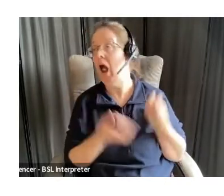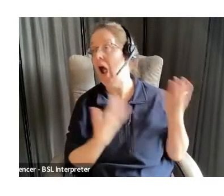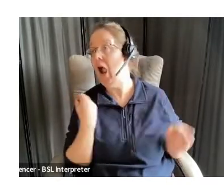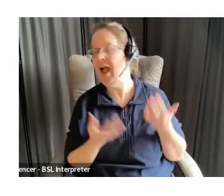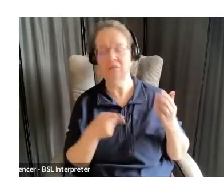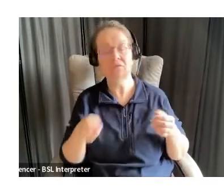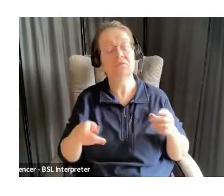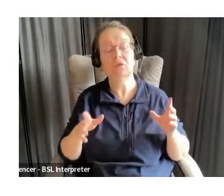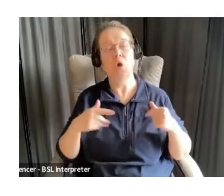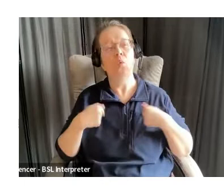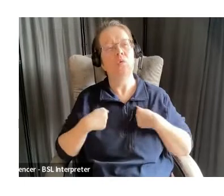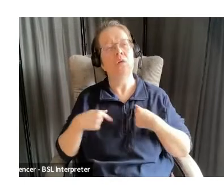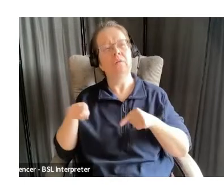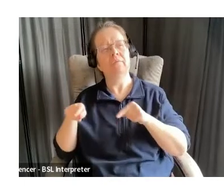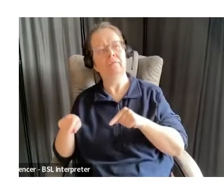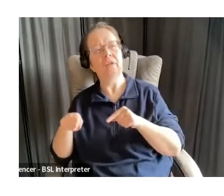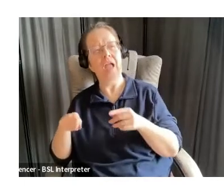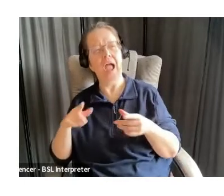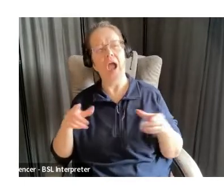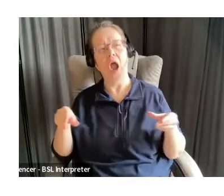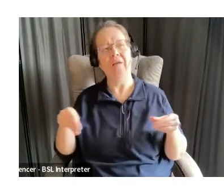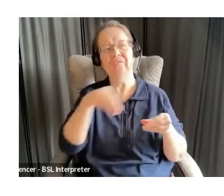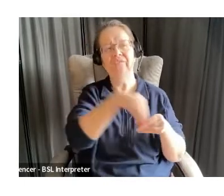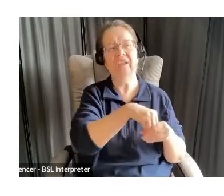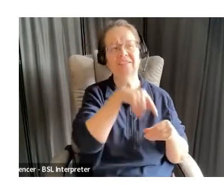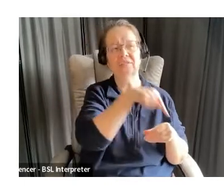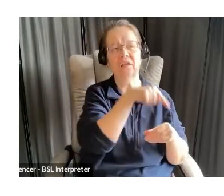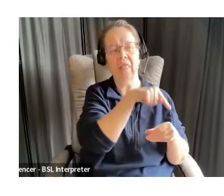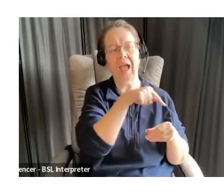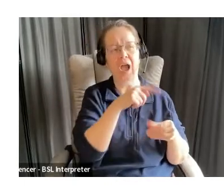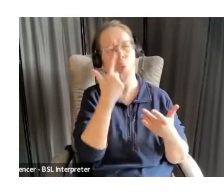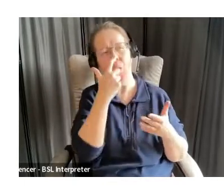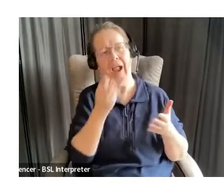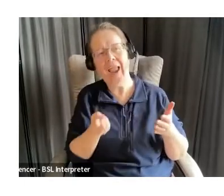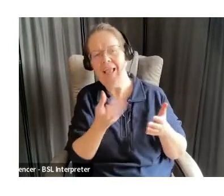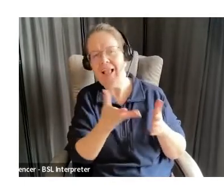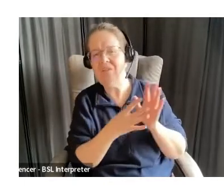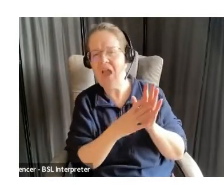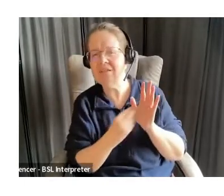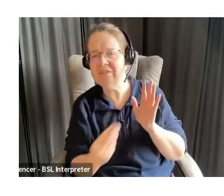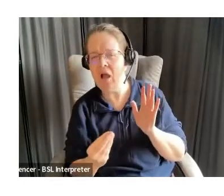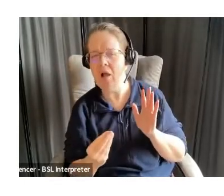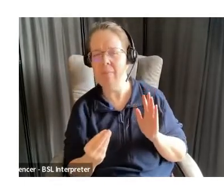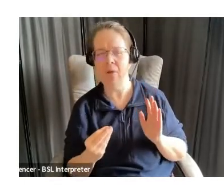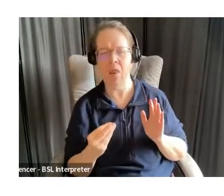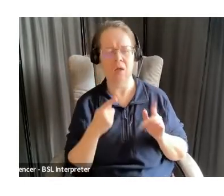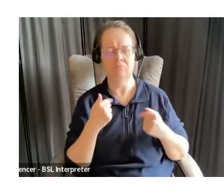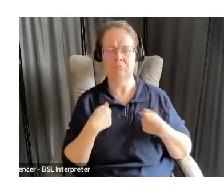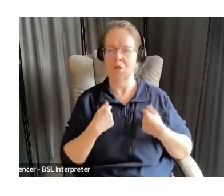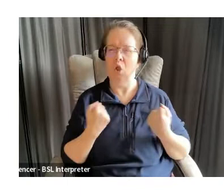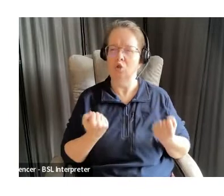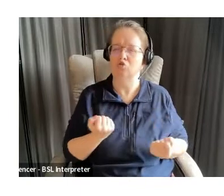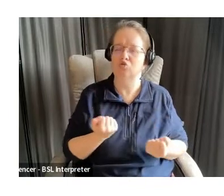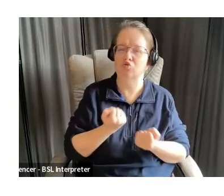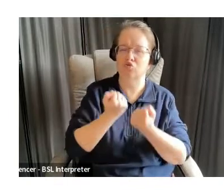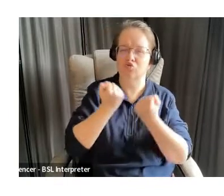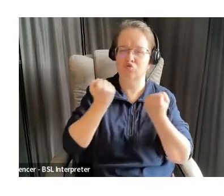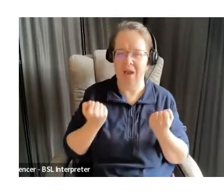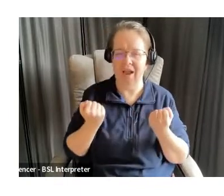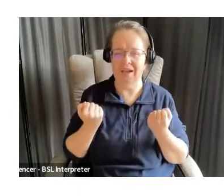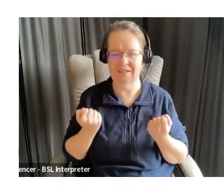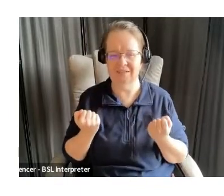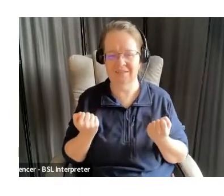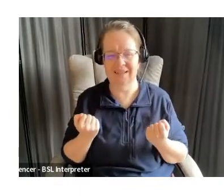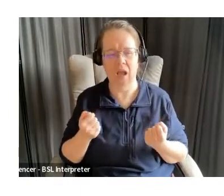fit into, or can you give an example of, you know, one of your strengths, not in spite of, because